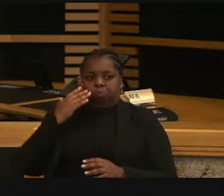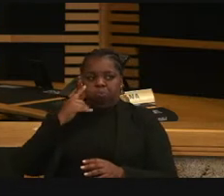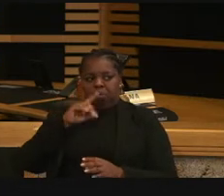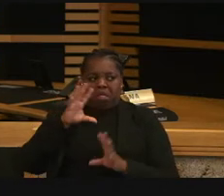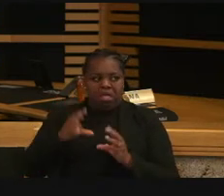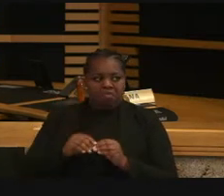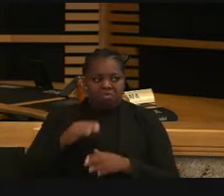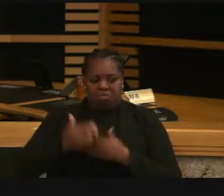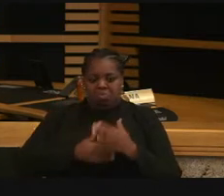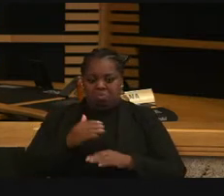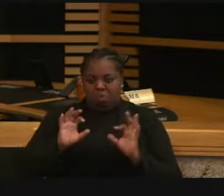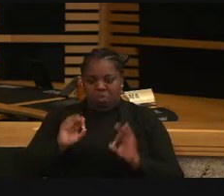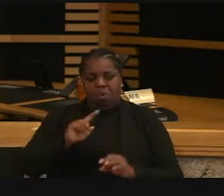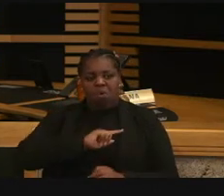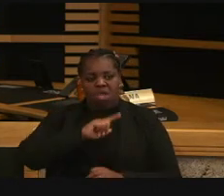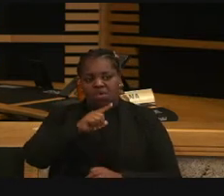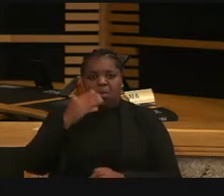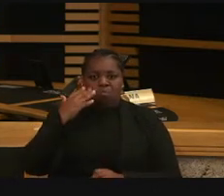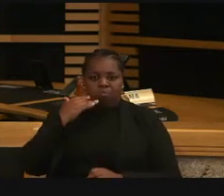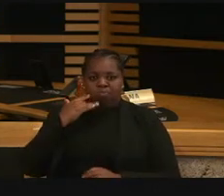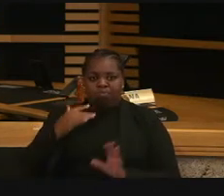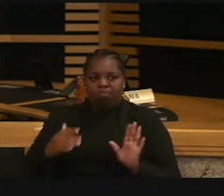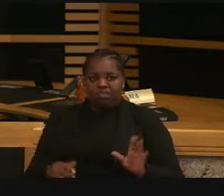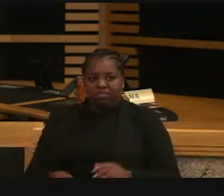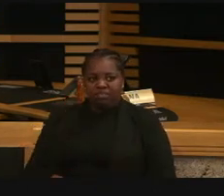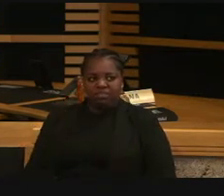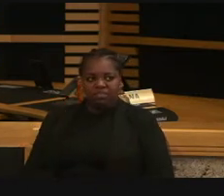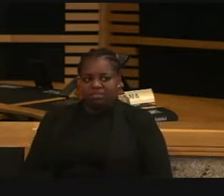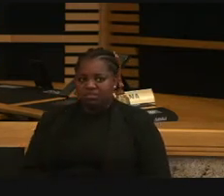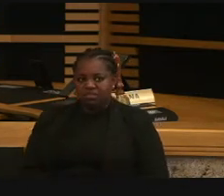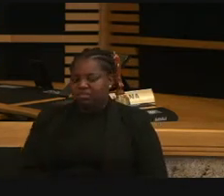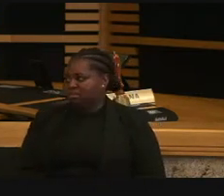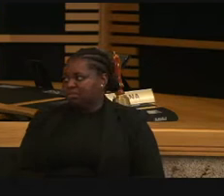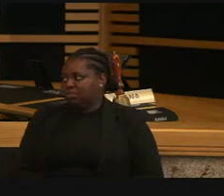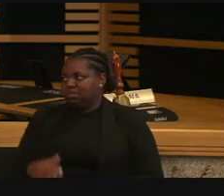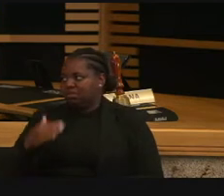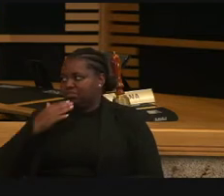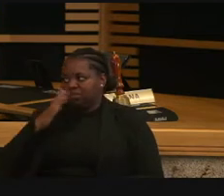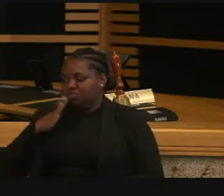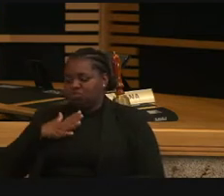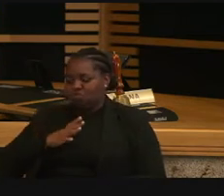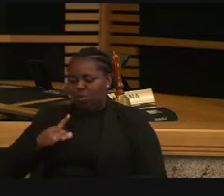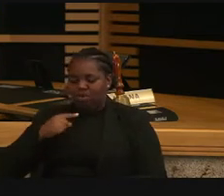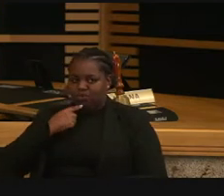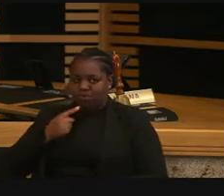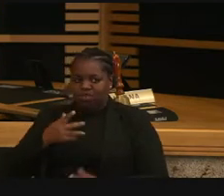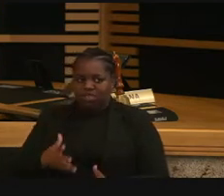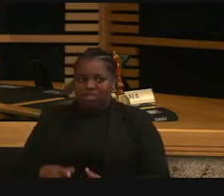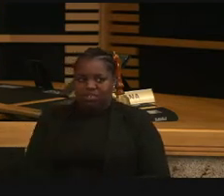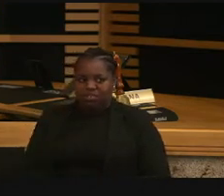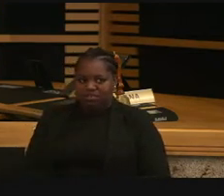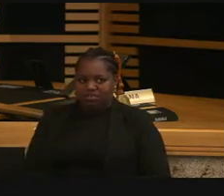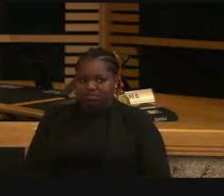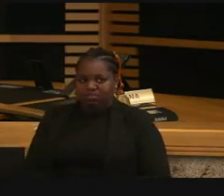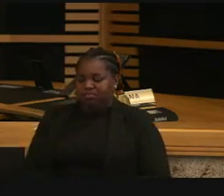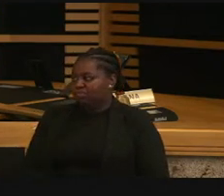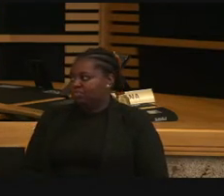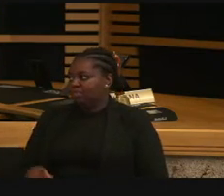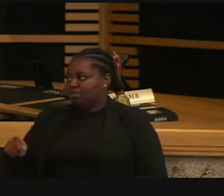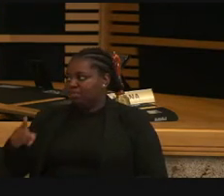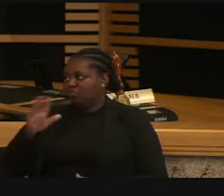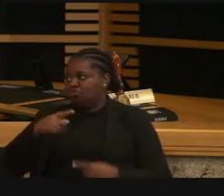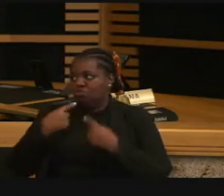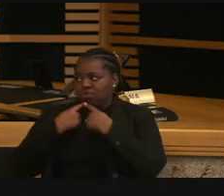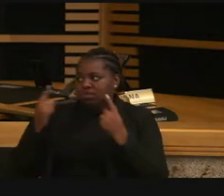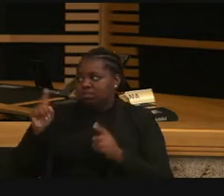ndo qhubeka kakhuba nimhlophe pa. Afunanga sithe sifikelele kulonto ke. And the other thing, andibaxelela abantu